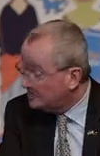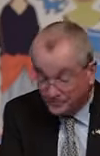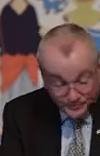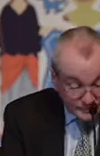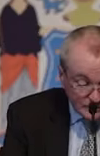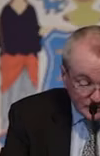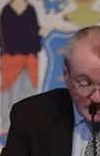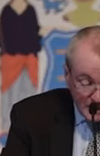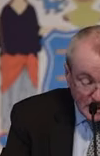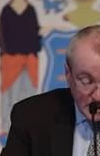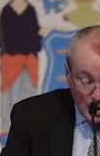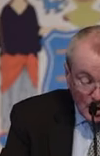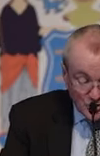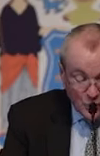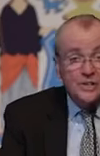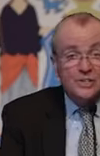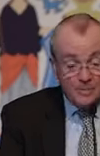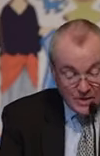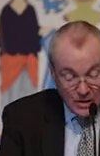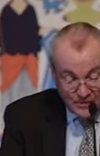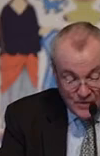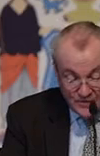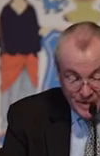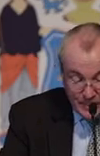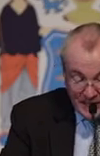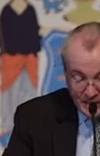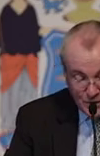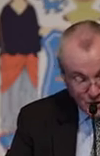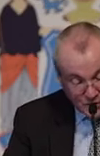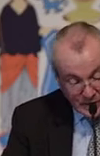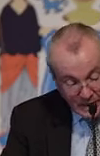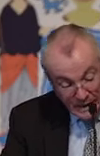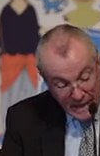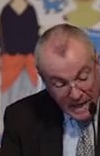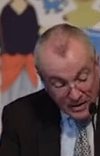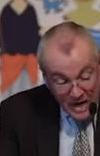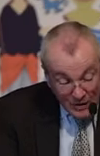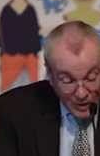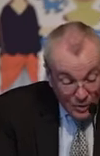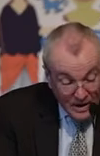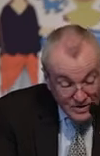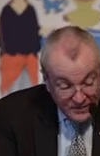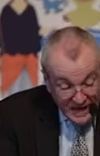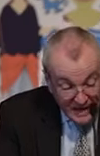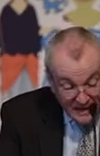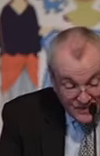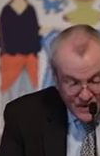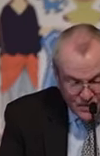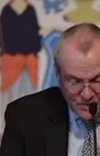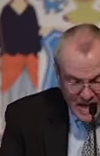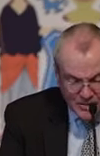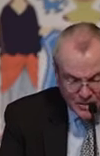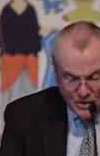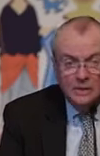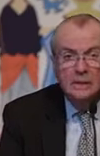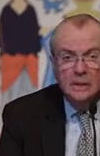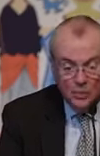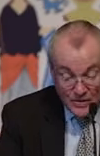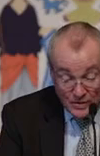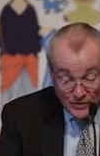vaccine. Also, on a separate note, if you have dependent children and are not required to file a federal tax